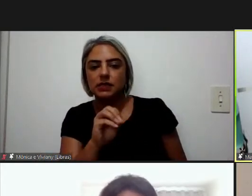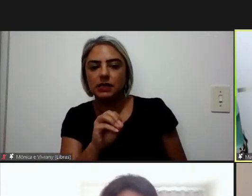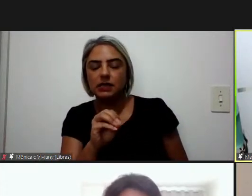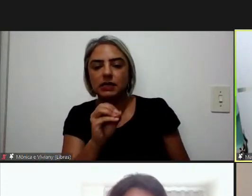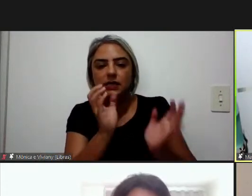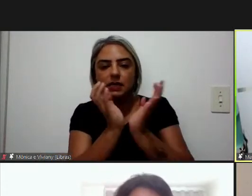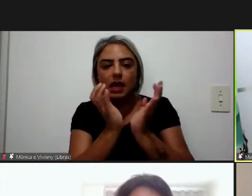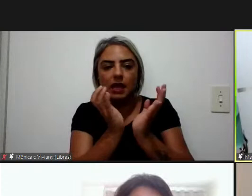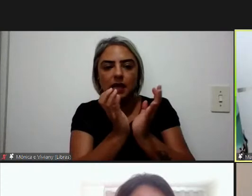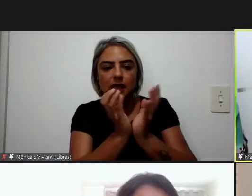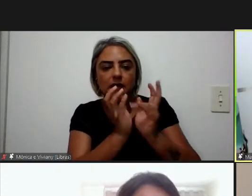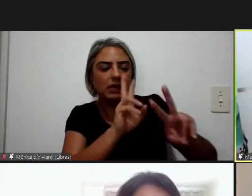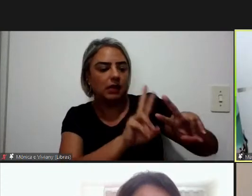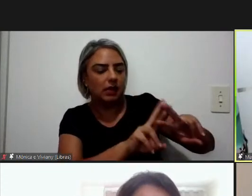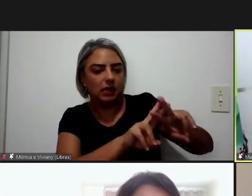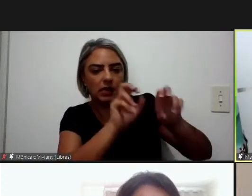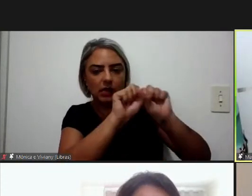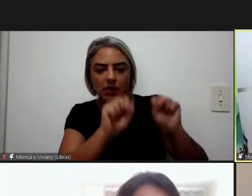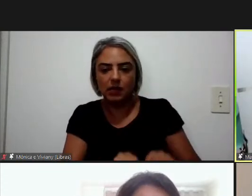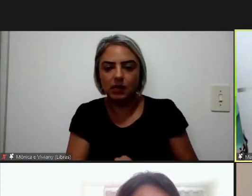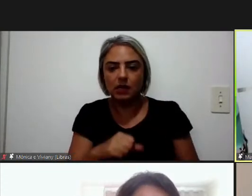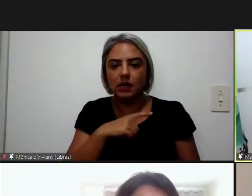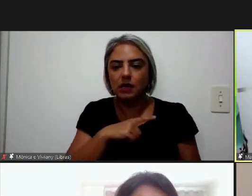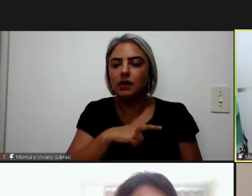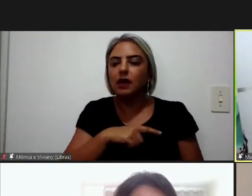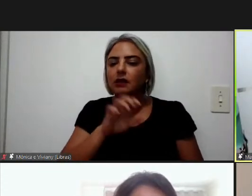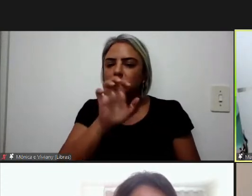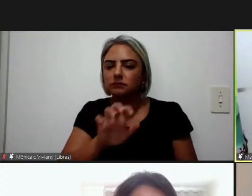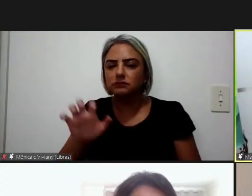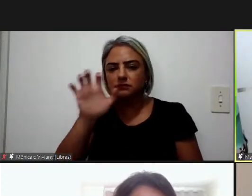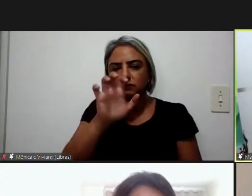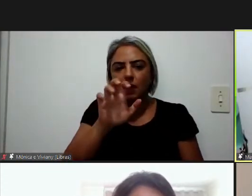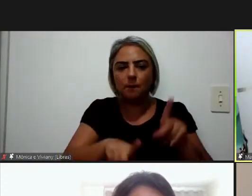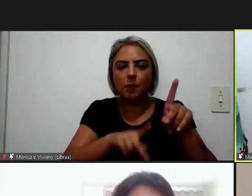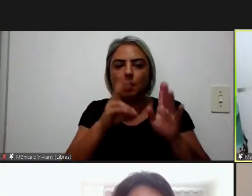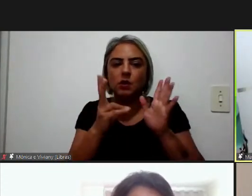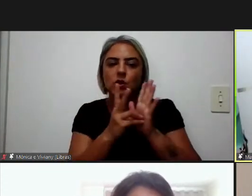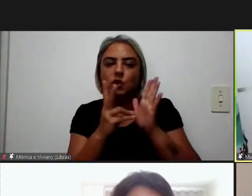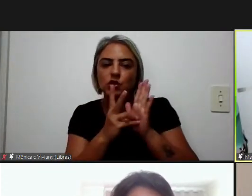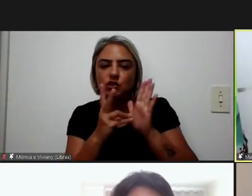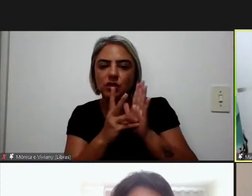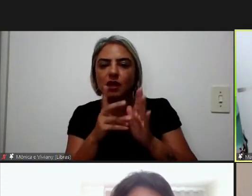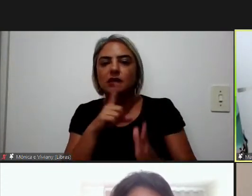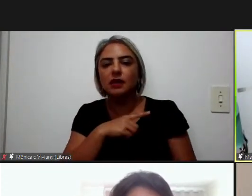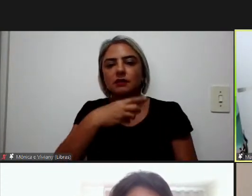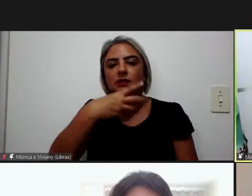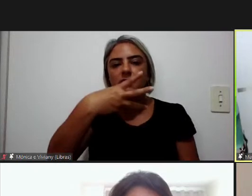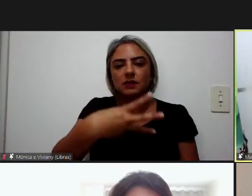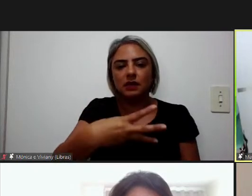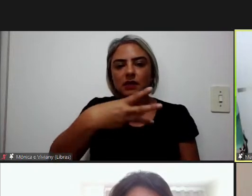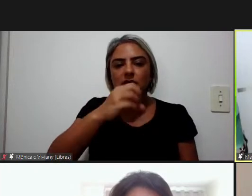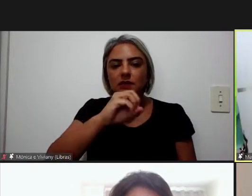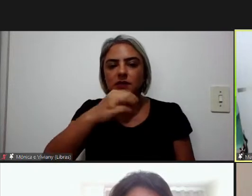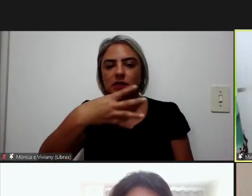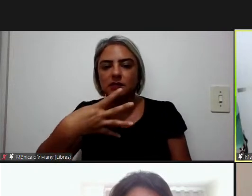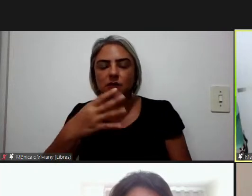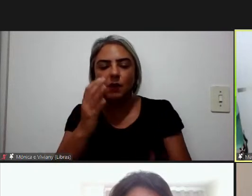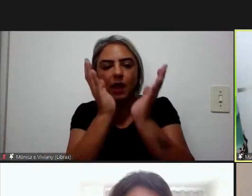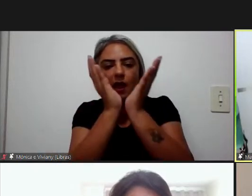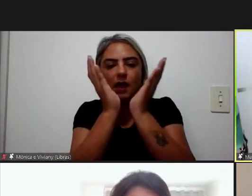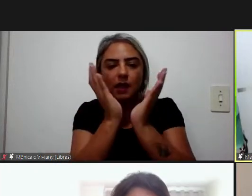that work in prisons. We have states that have indigenous people. So we